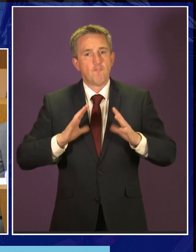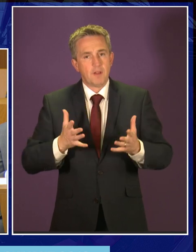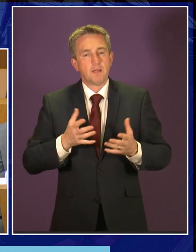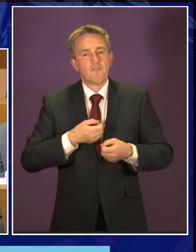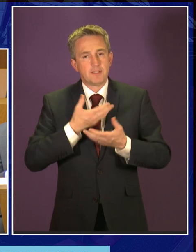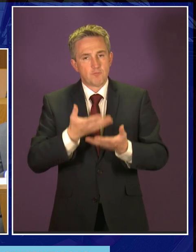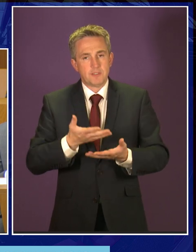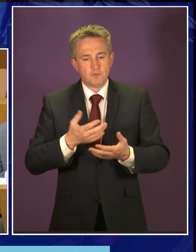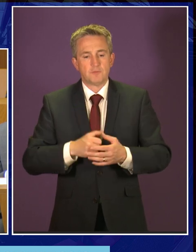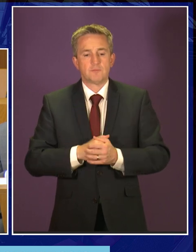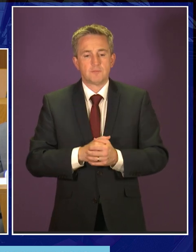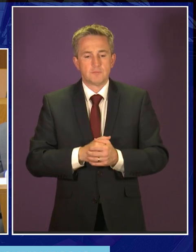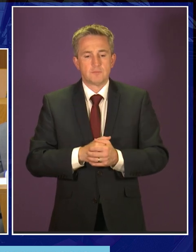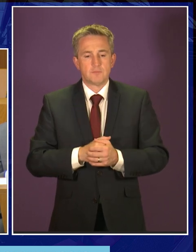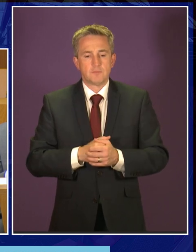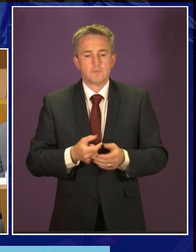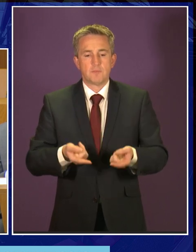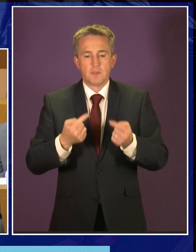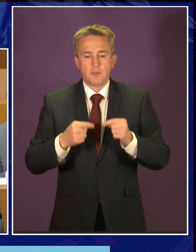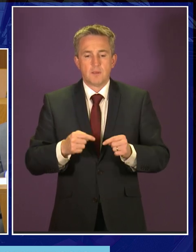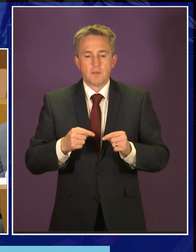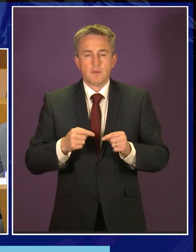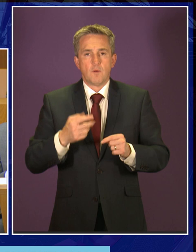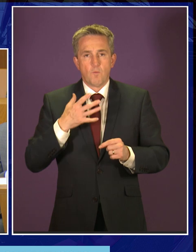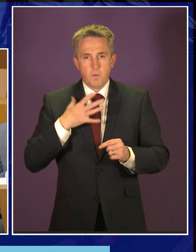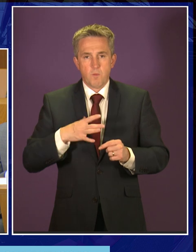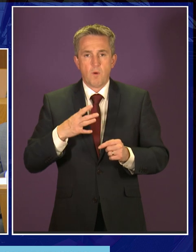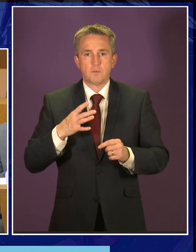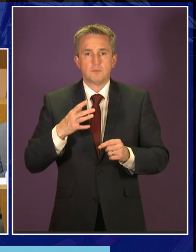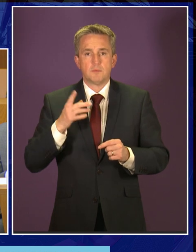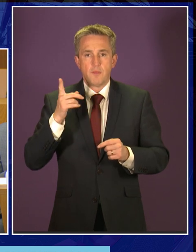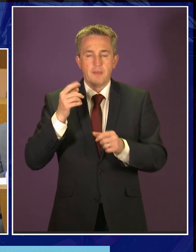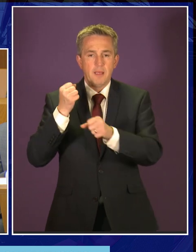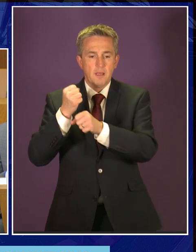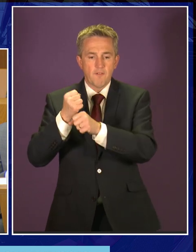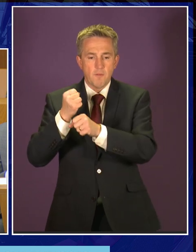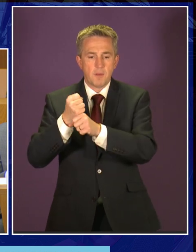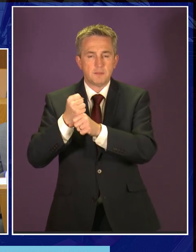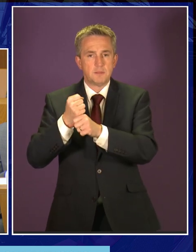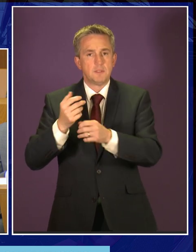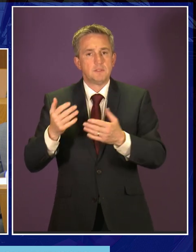We will also be able to strengthen the autonomy of government-affiliated